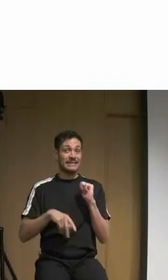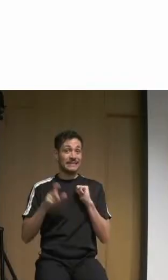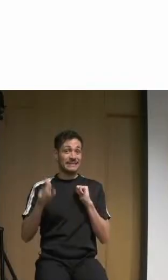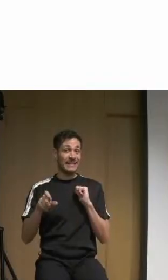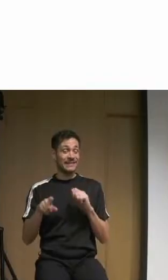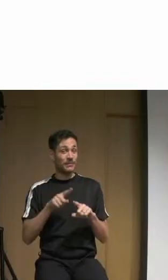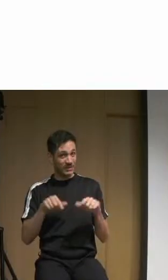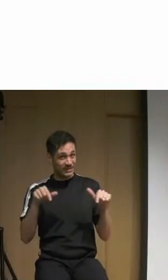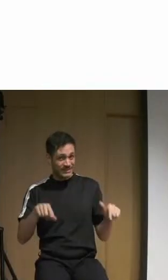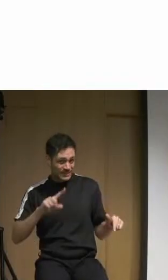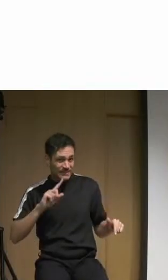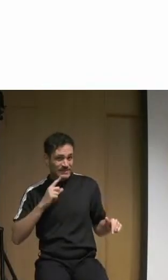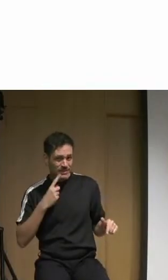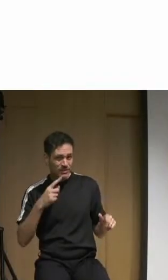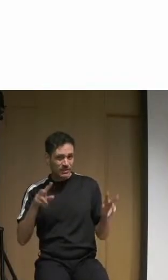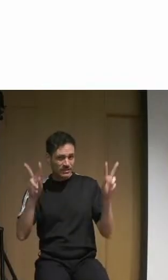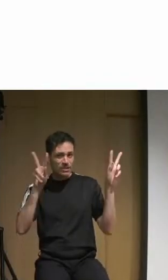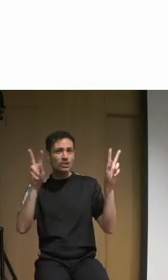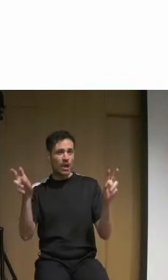very serious